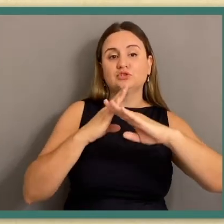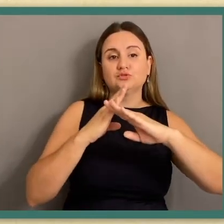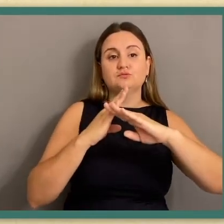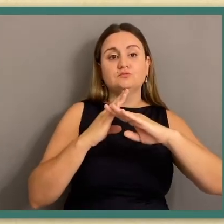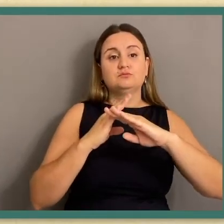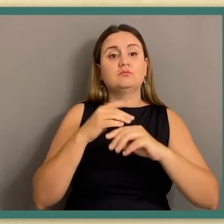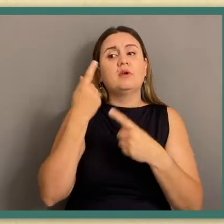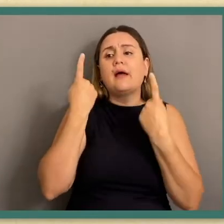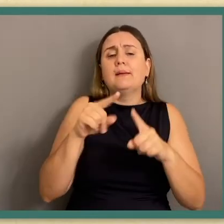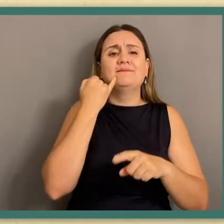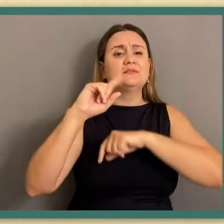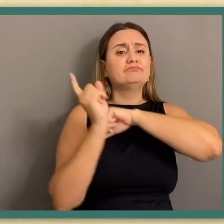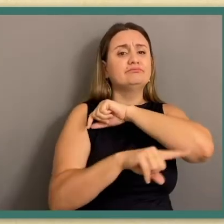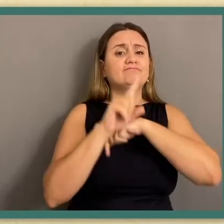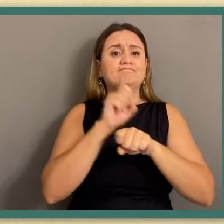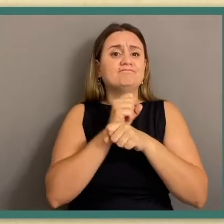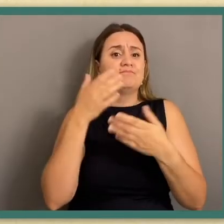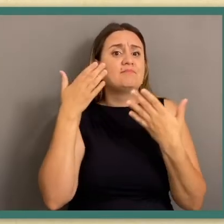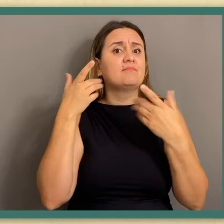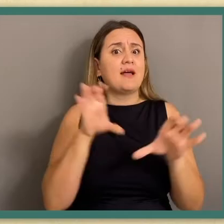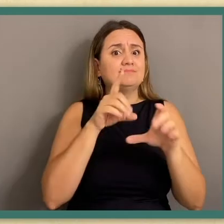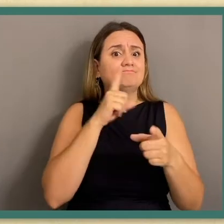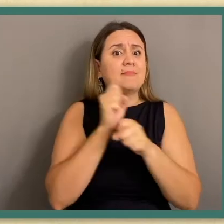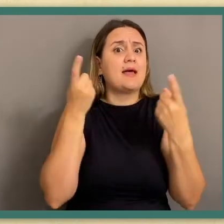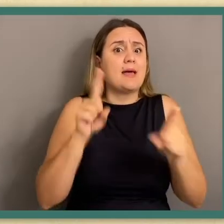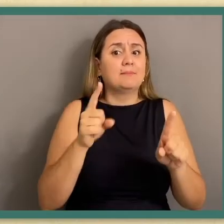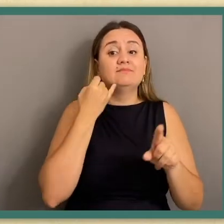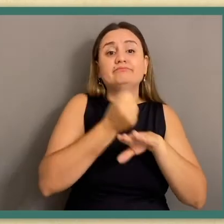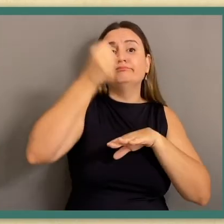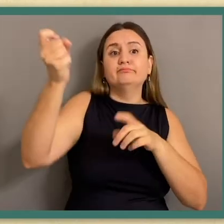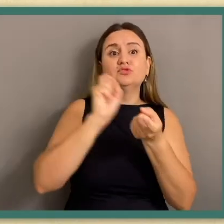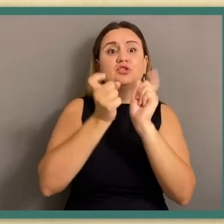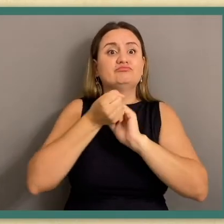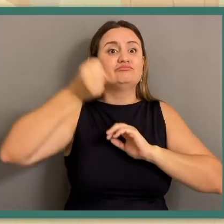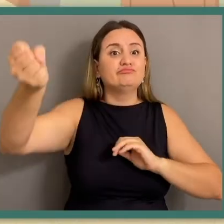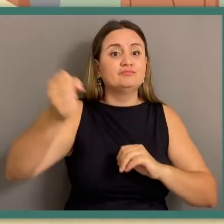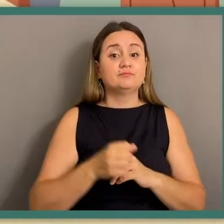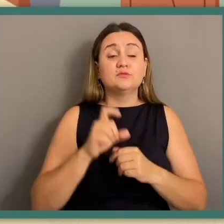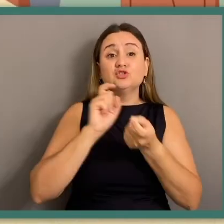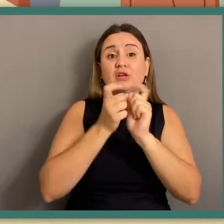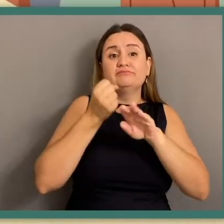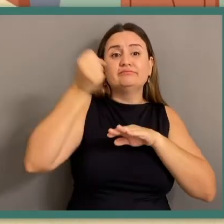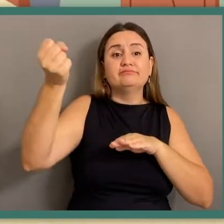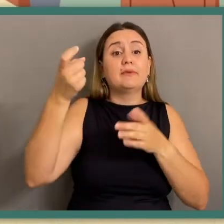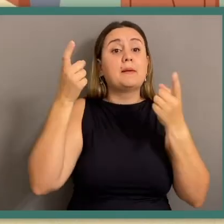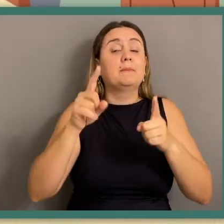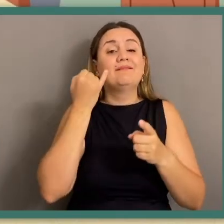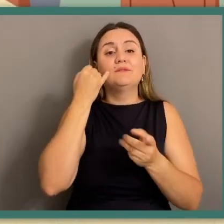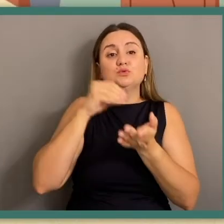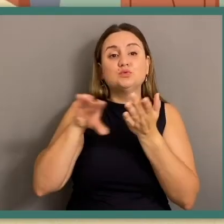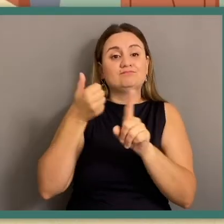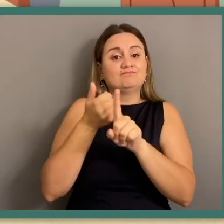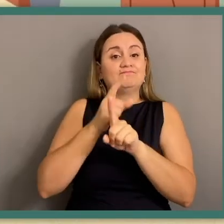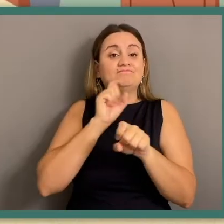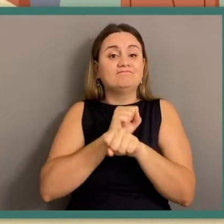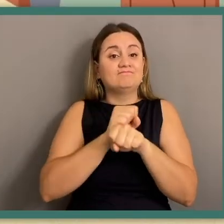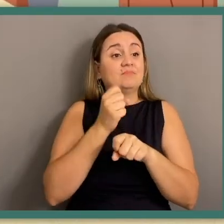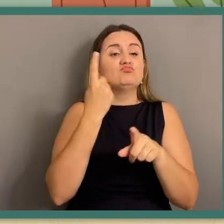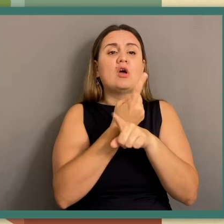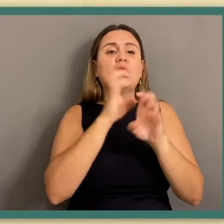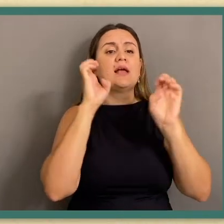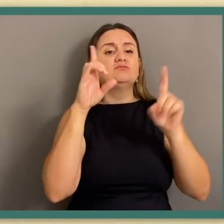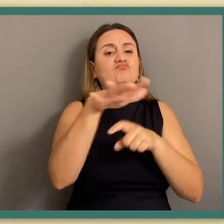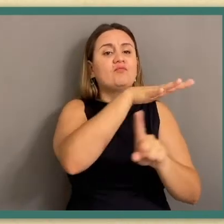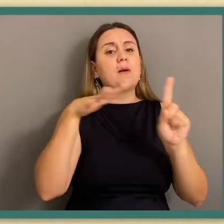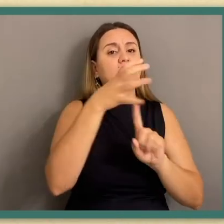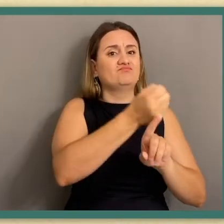from any disciplinary action that results in a change in placement. A change in placement occurs when a student is removed from an